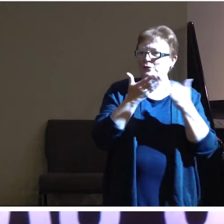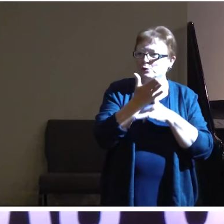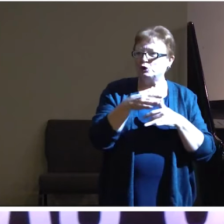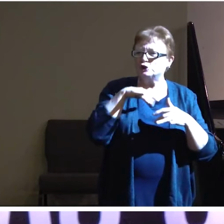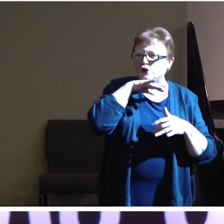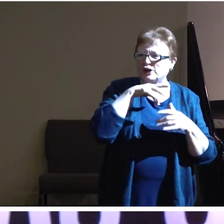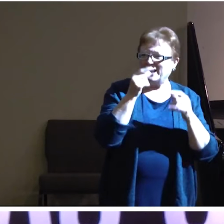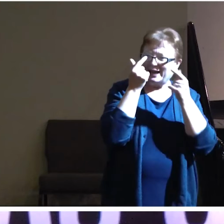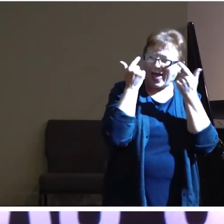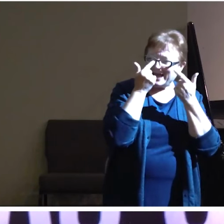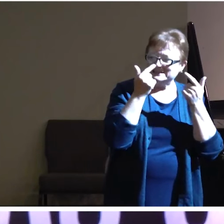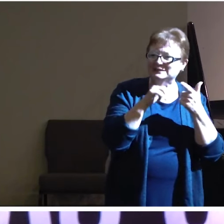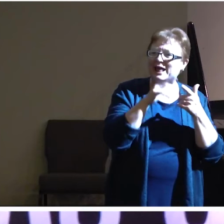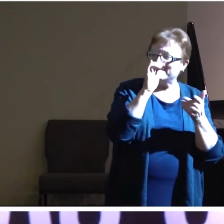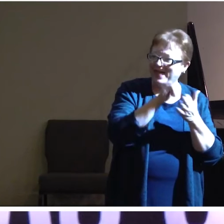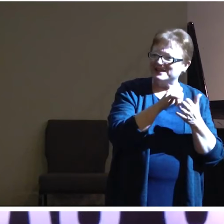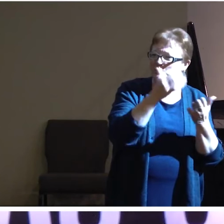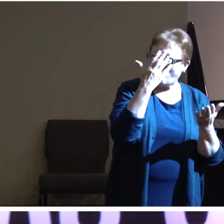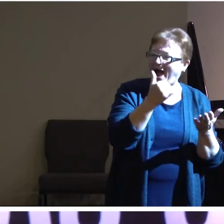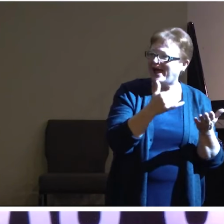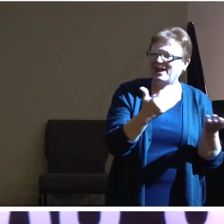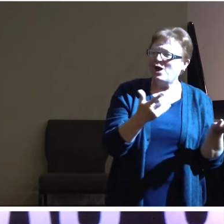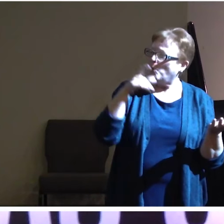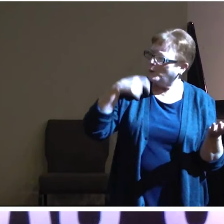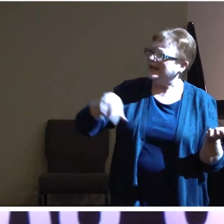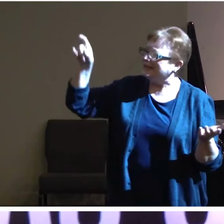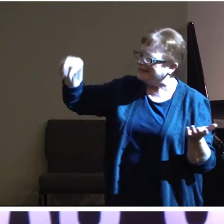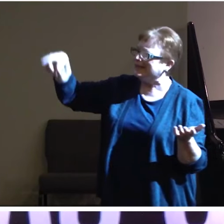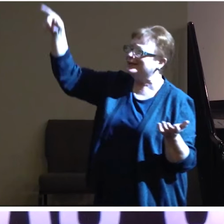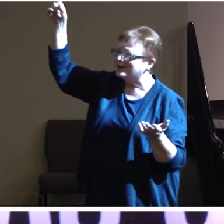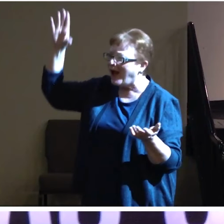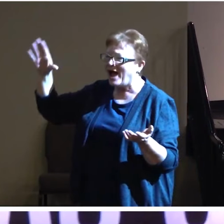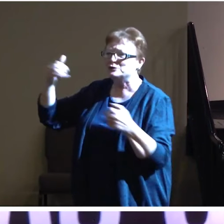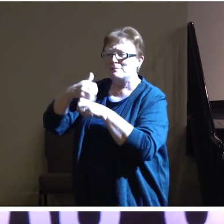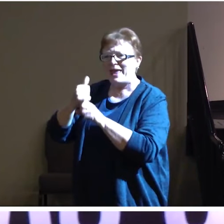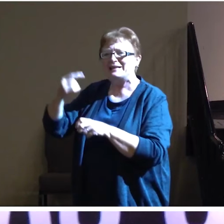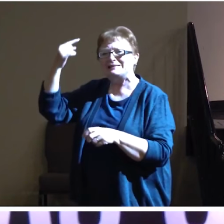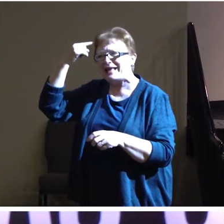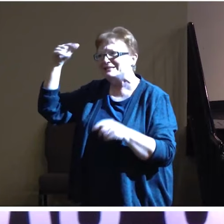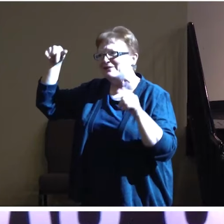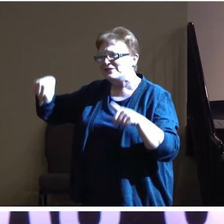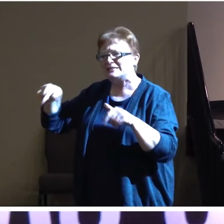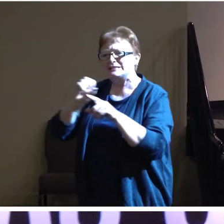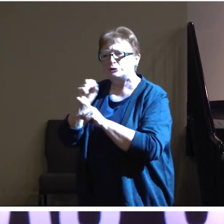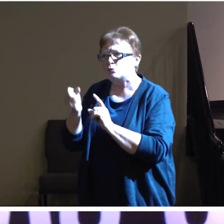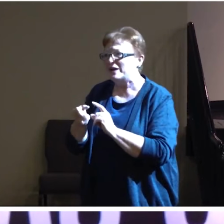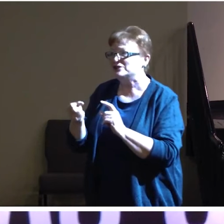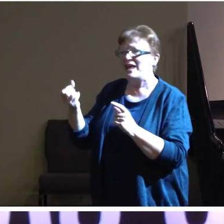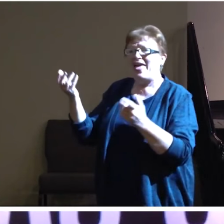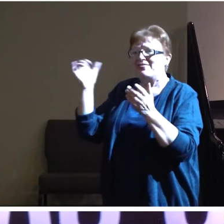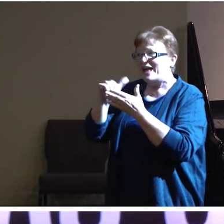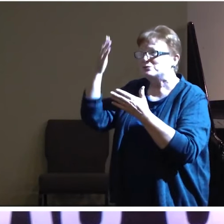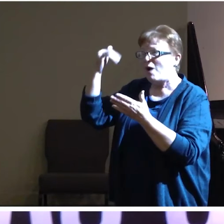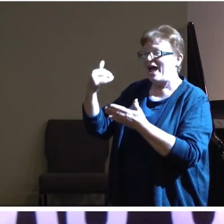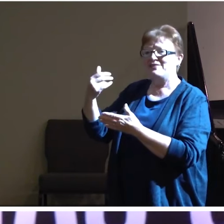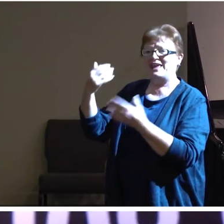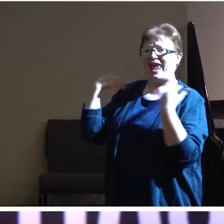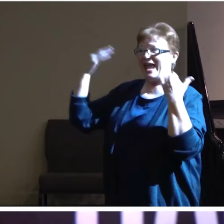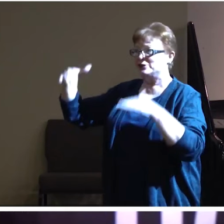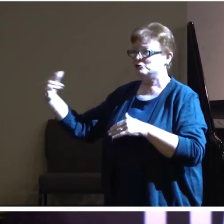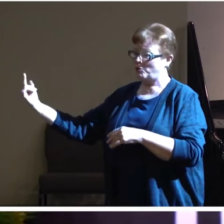This is why we need God to make sense of life. And God makes sense of this situation here. The angel reveals